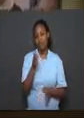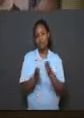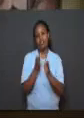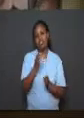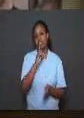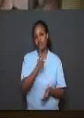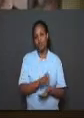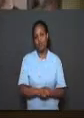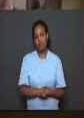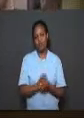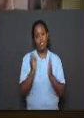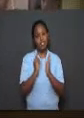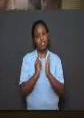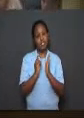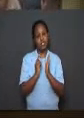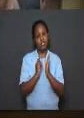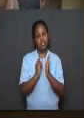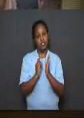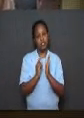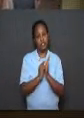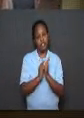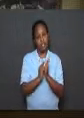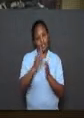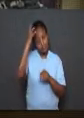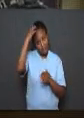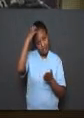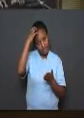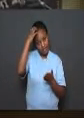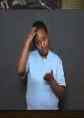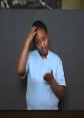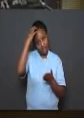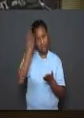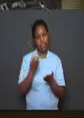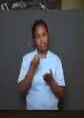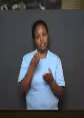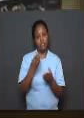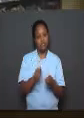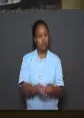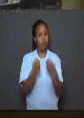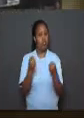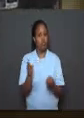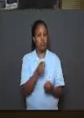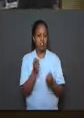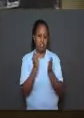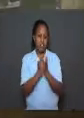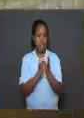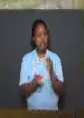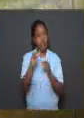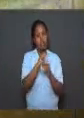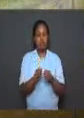which would constitute a violation of the Constitution and rule of law.